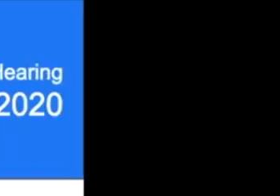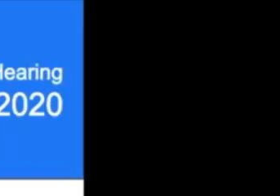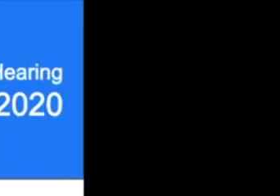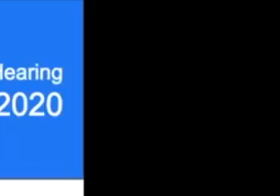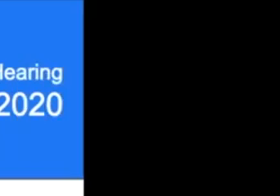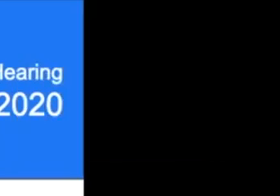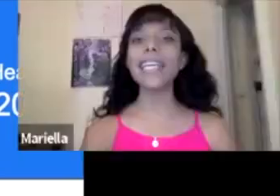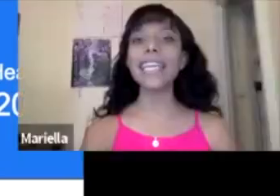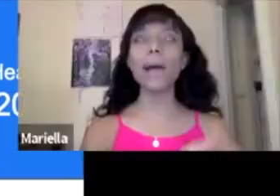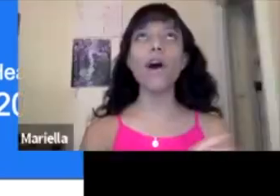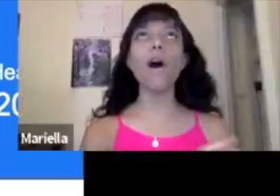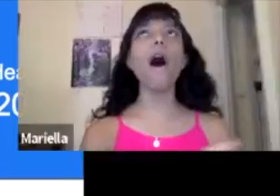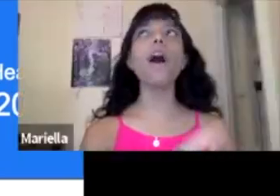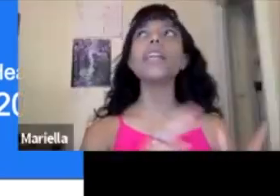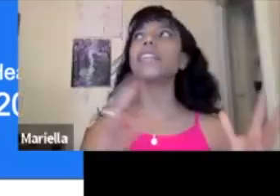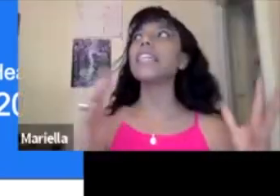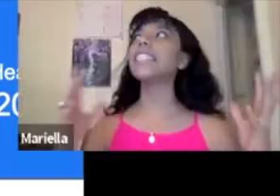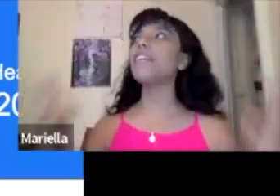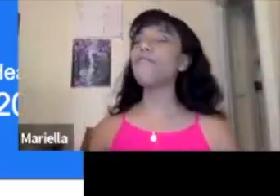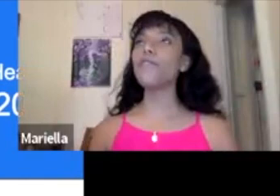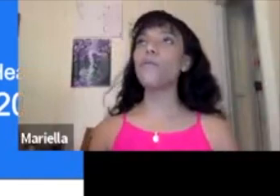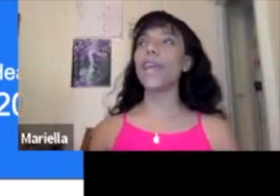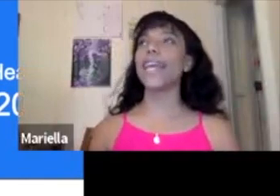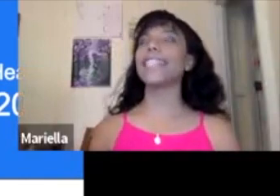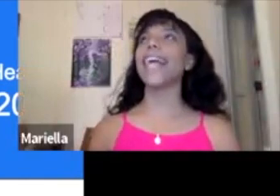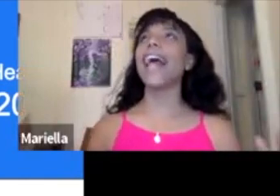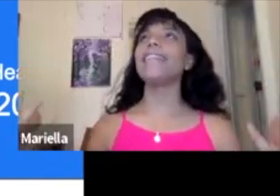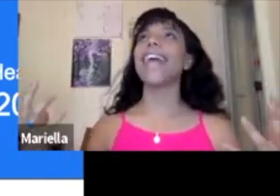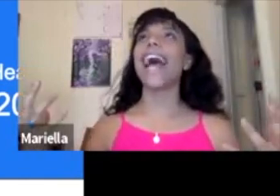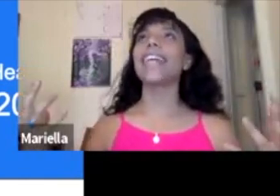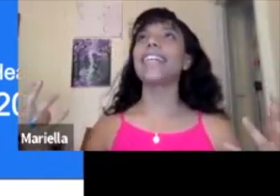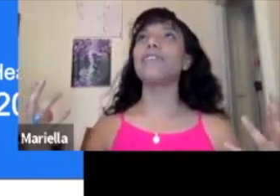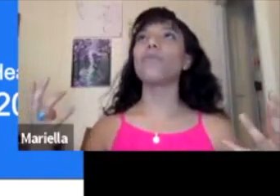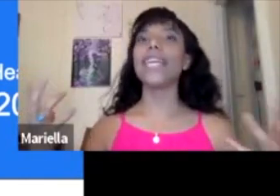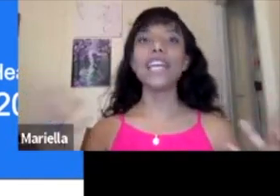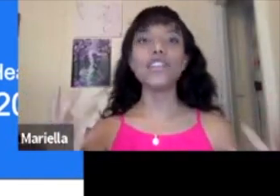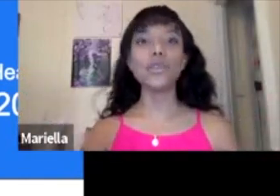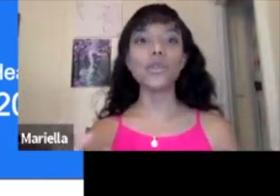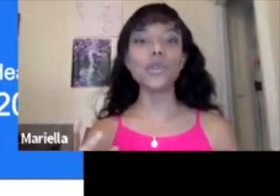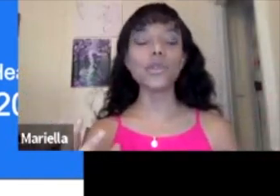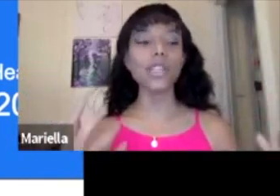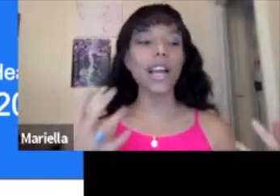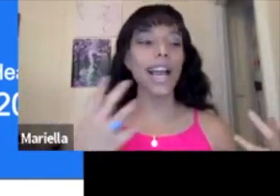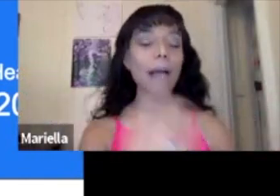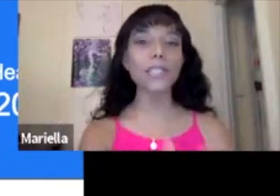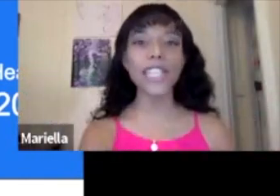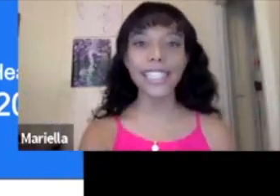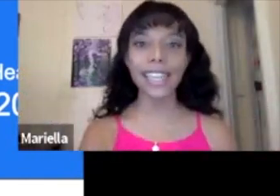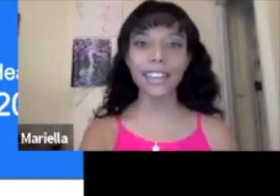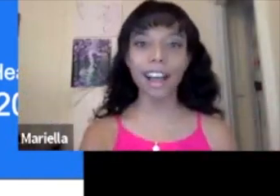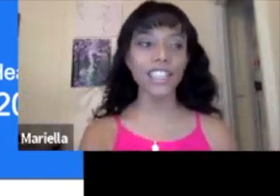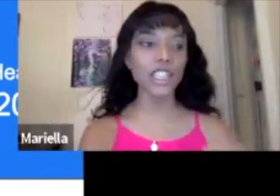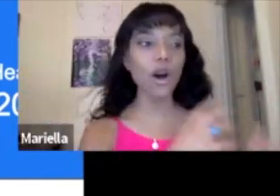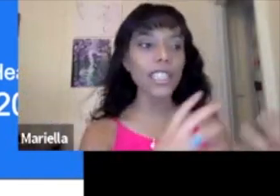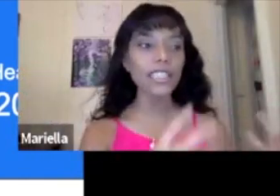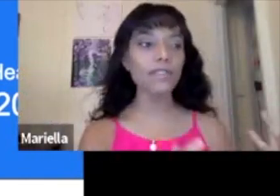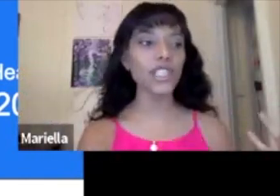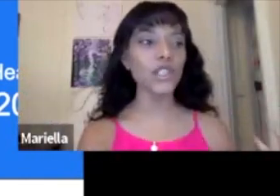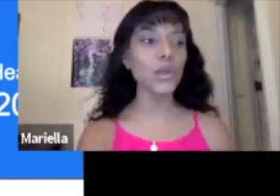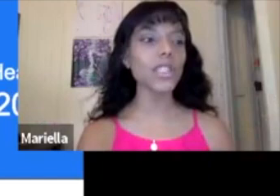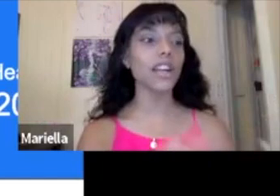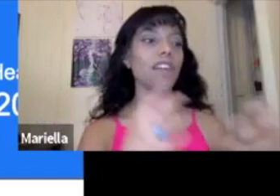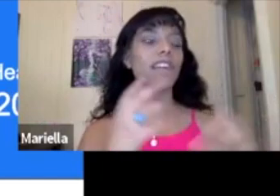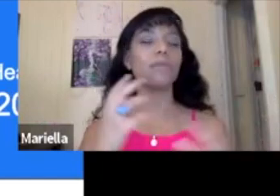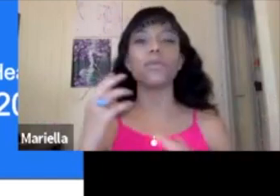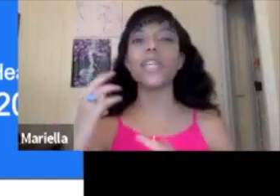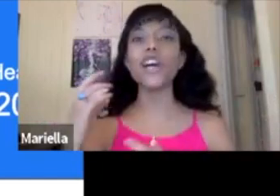Jennifer, who was speaking about all of the different ways that we can use captioning technology, all the different